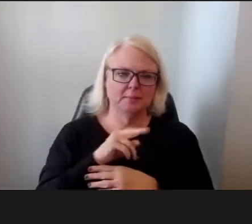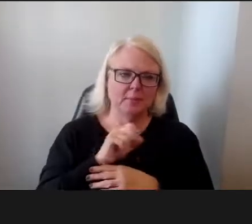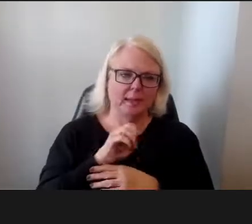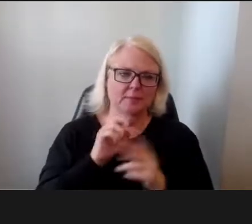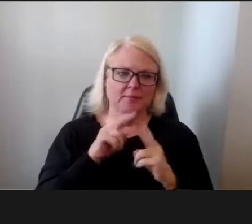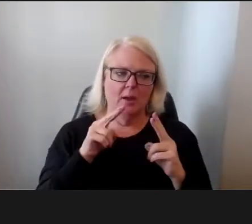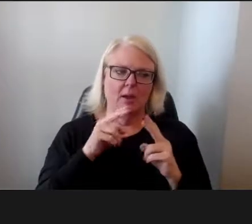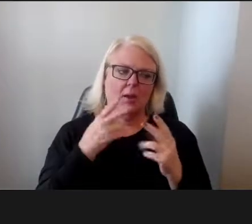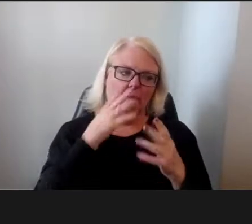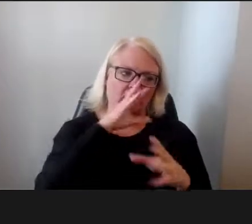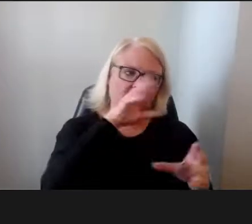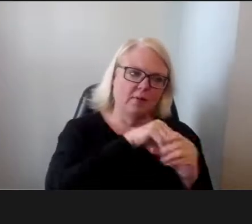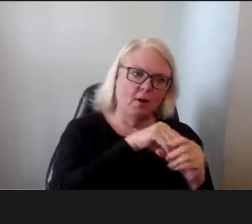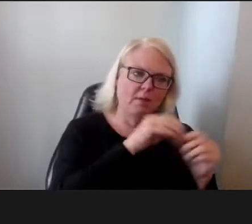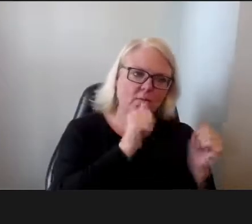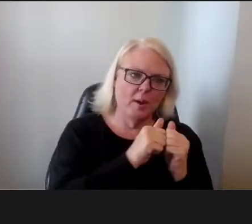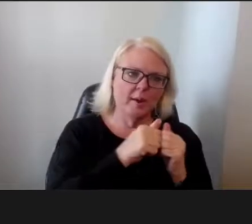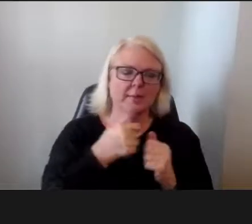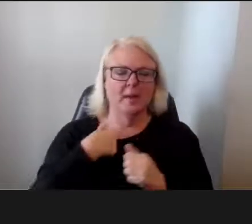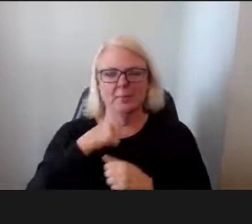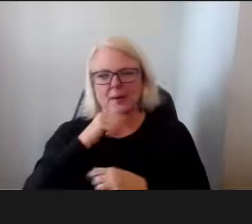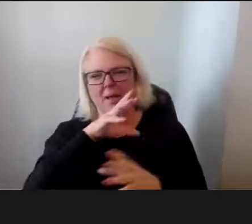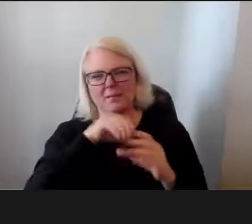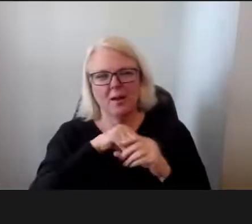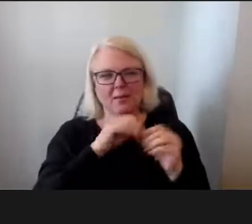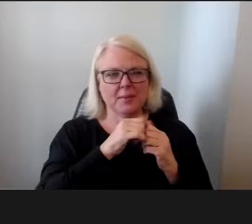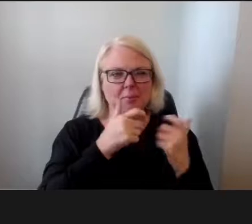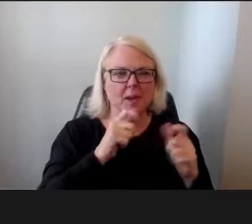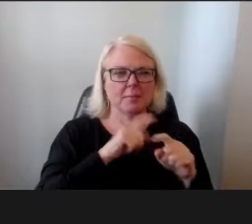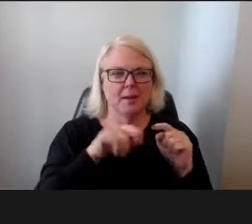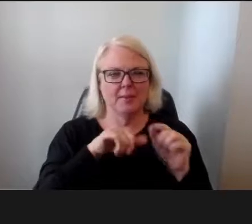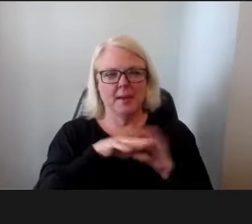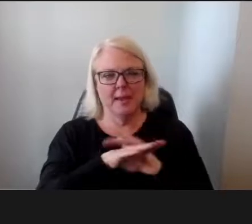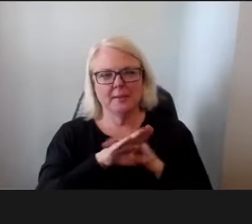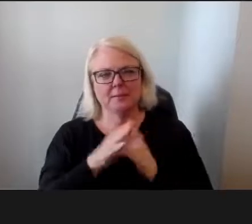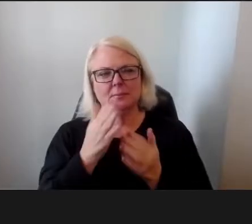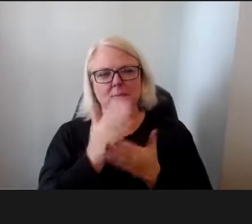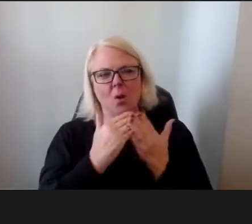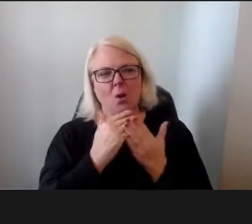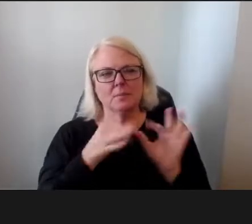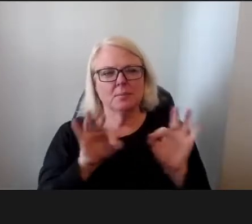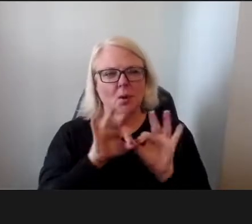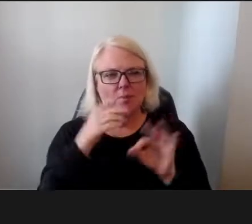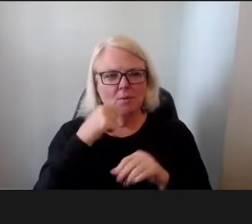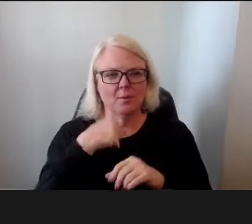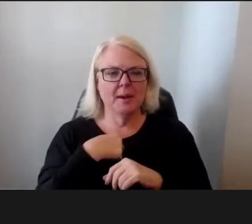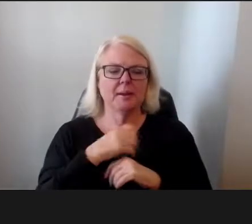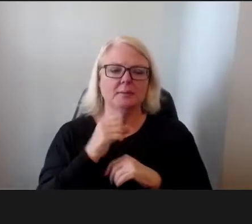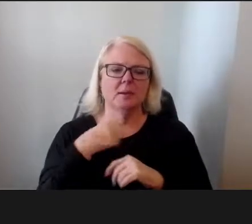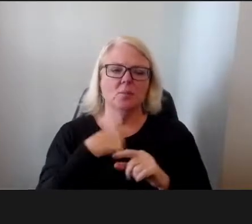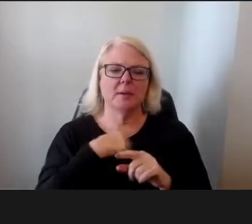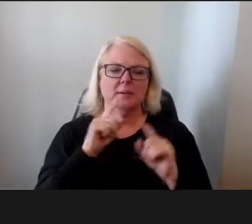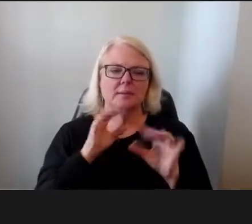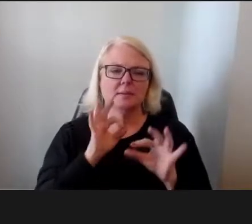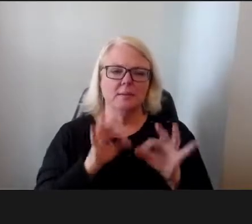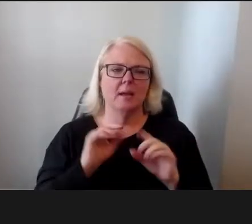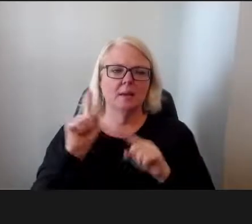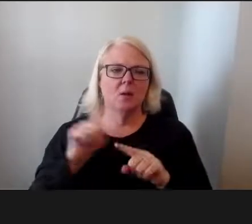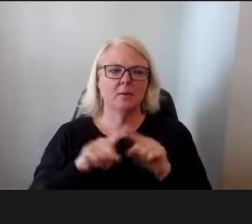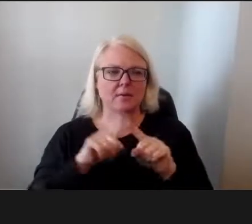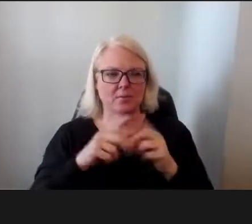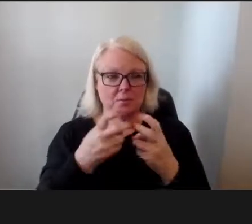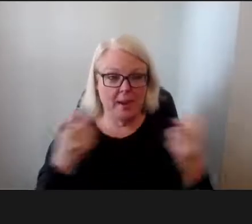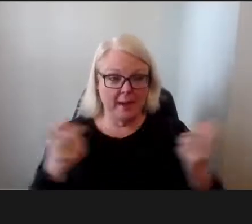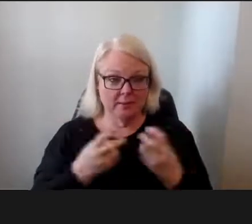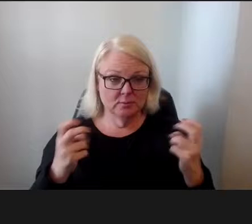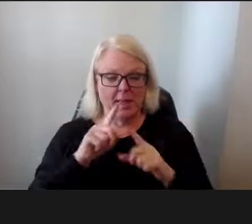invested in. I'm less invested in, but you know, the access piece felt really important. So we decided to go to various panels and just ask